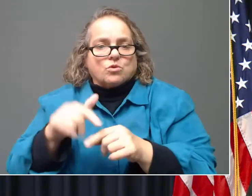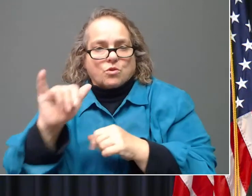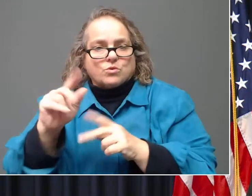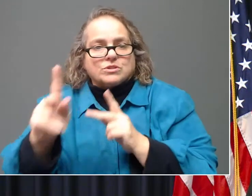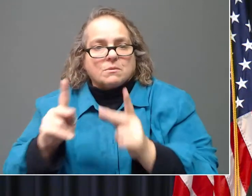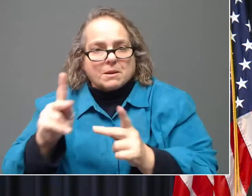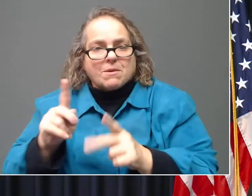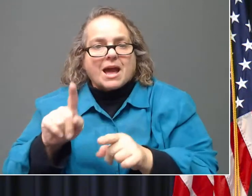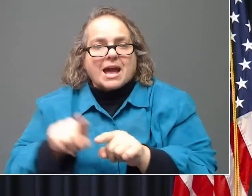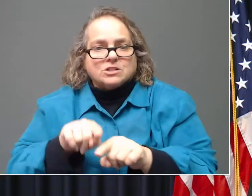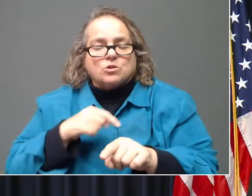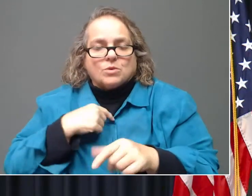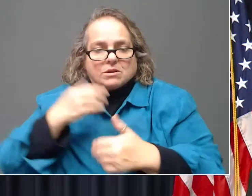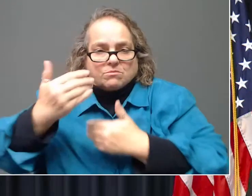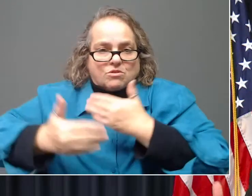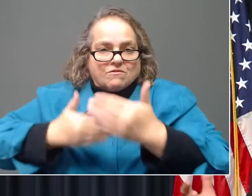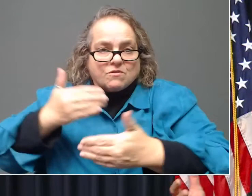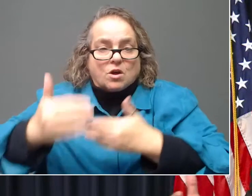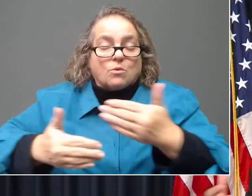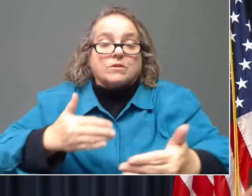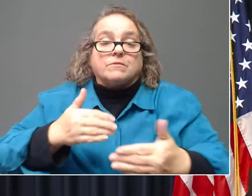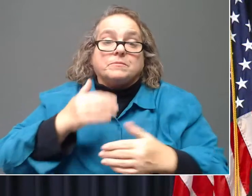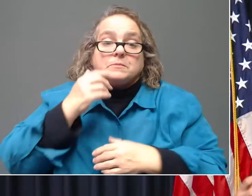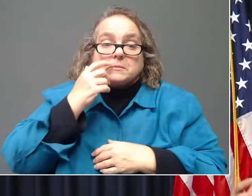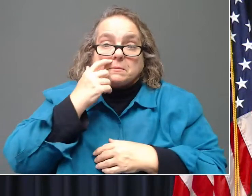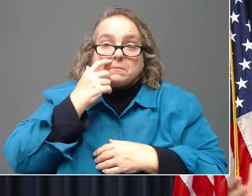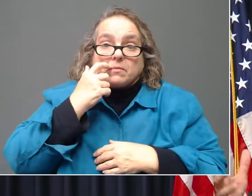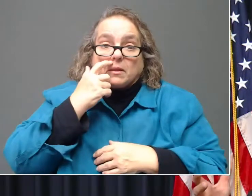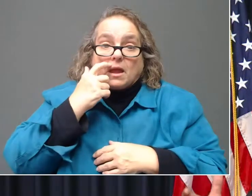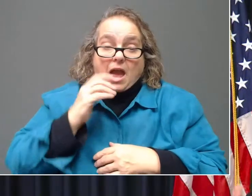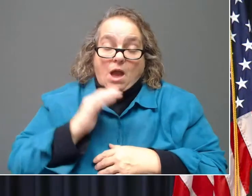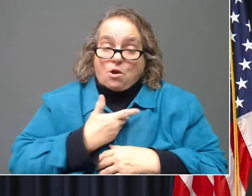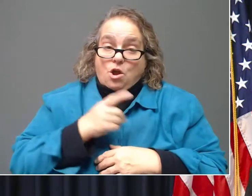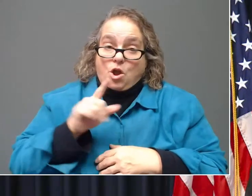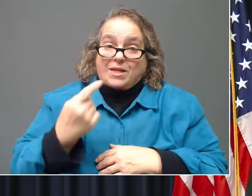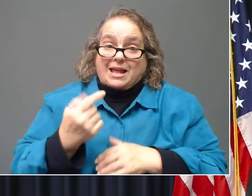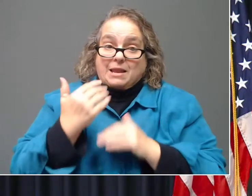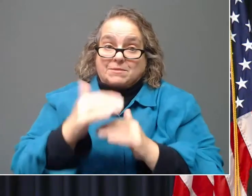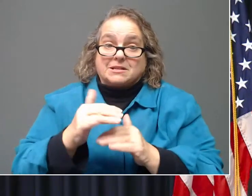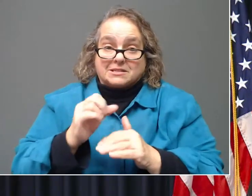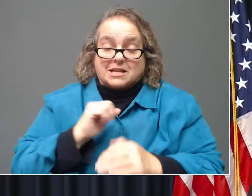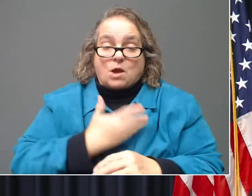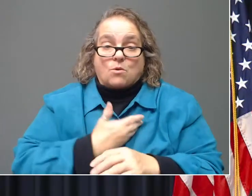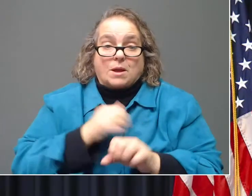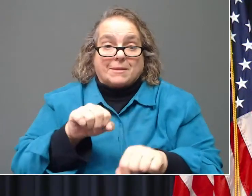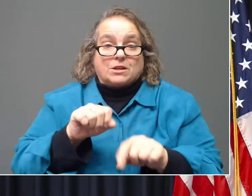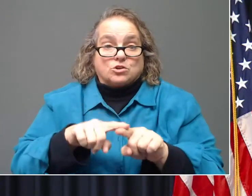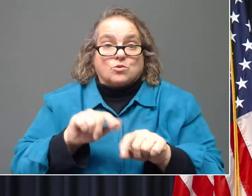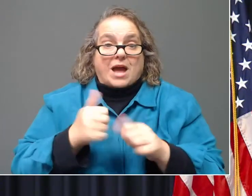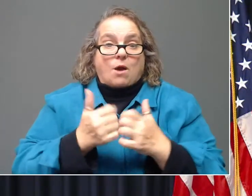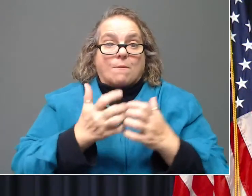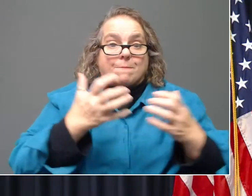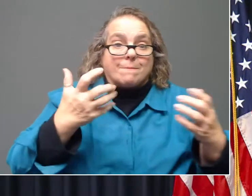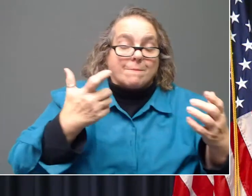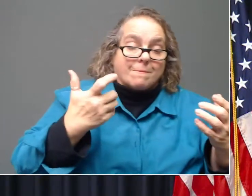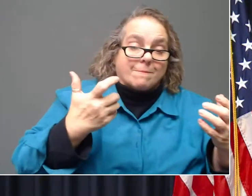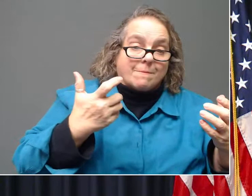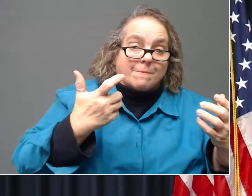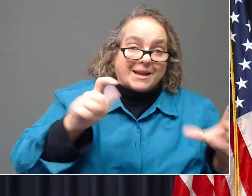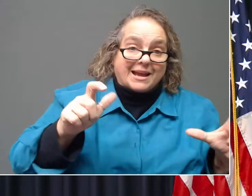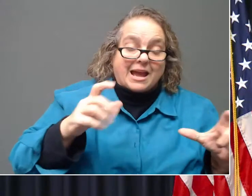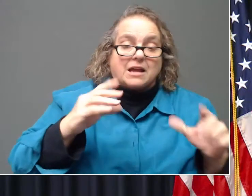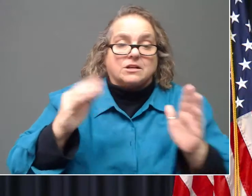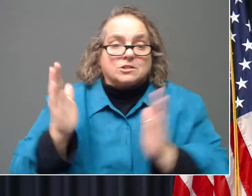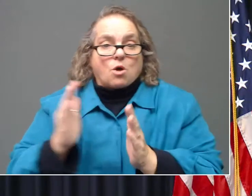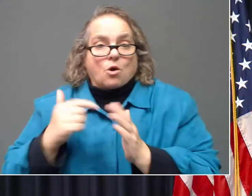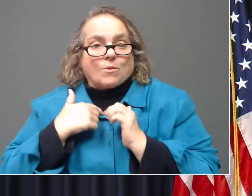we move forward. Again, our only limitation on our ability of how much big and how much small we can do